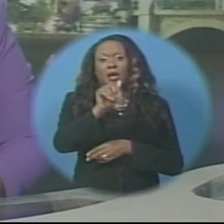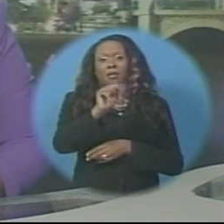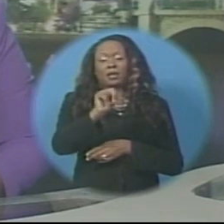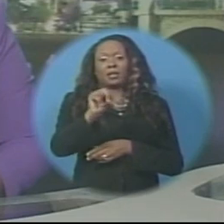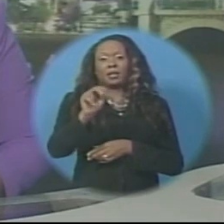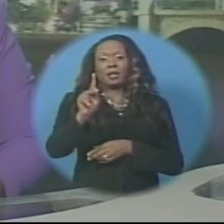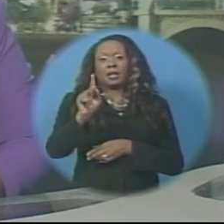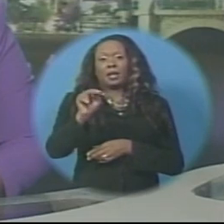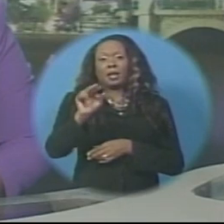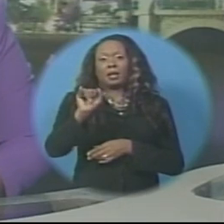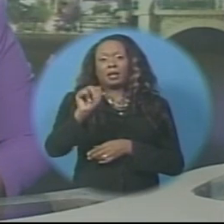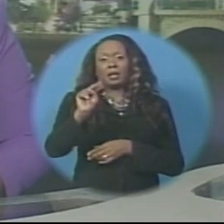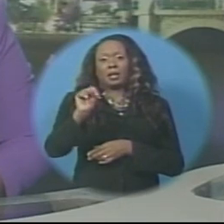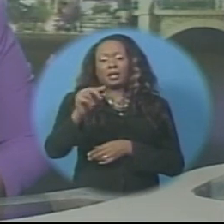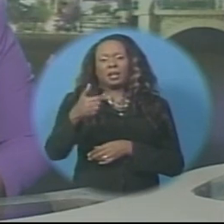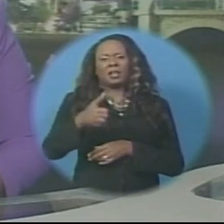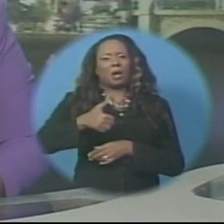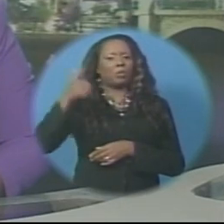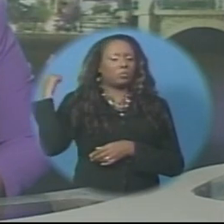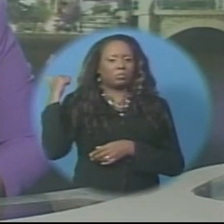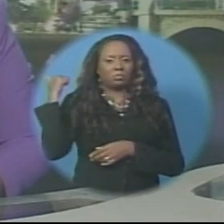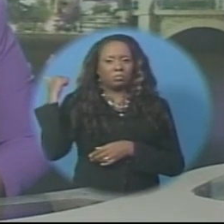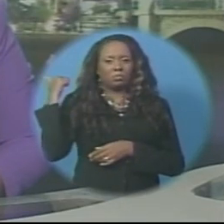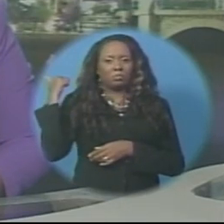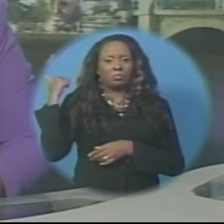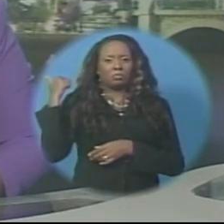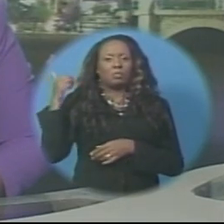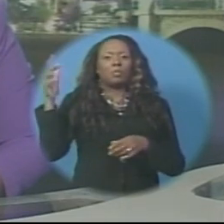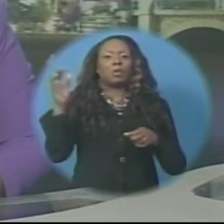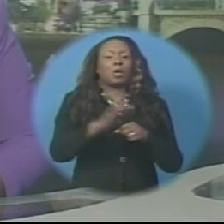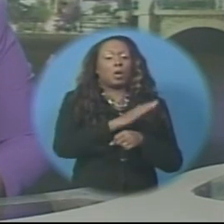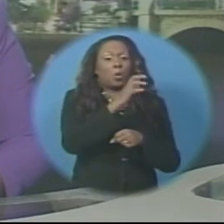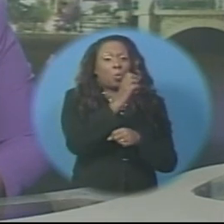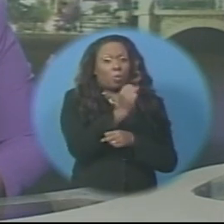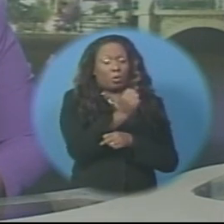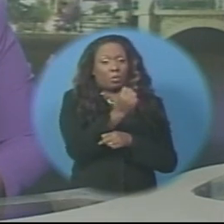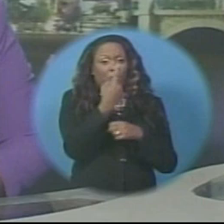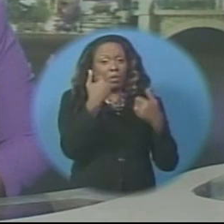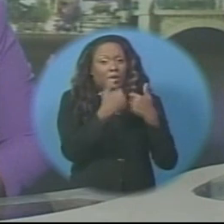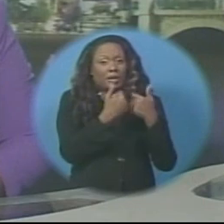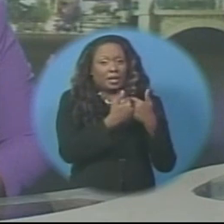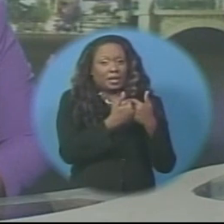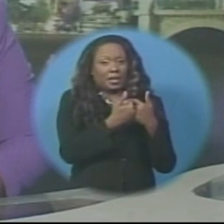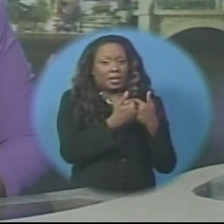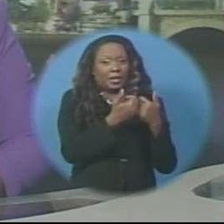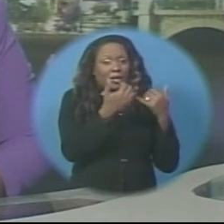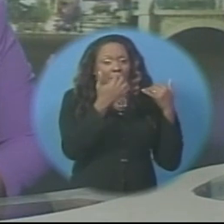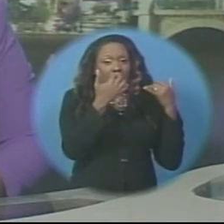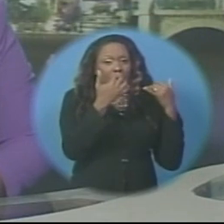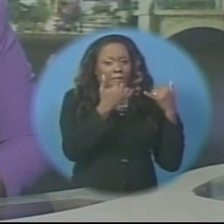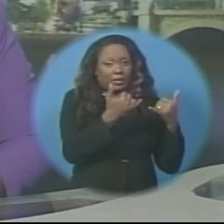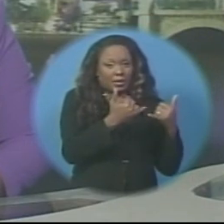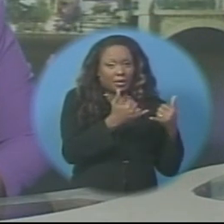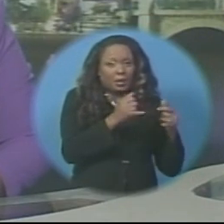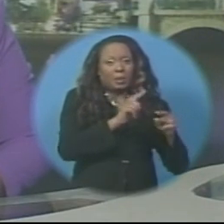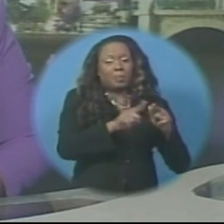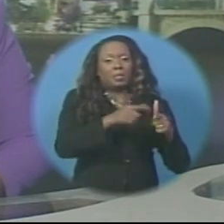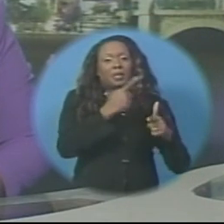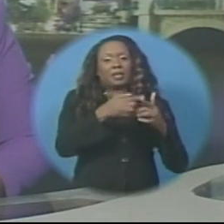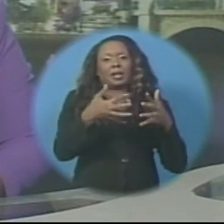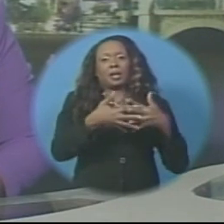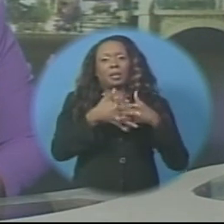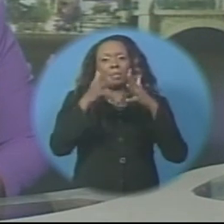Open qualifiers today. King won the opening set against Dennis Kudula before the American bounced back to take the match at